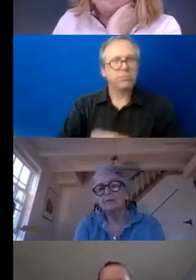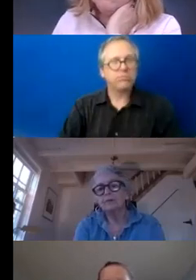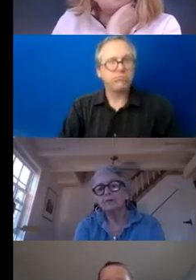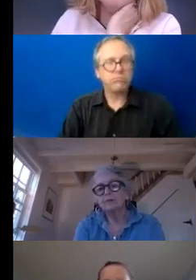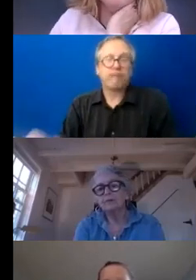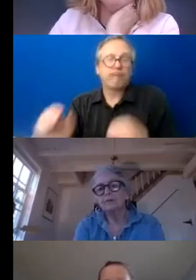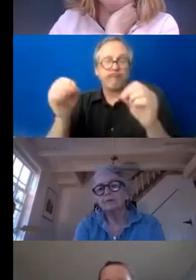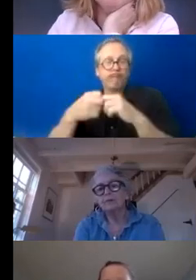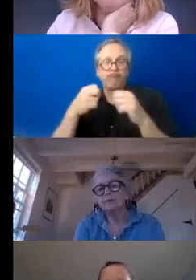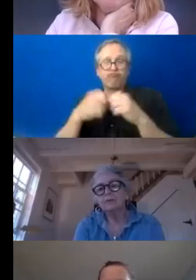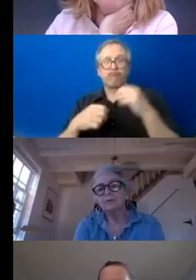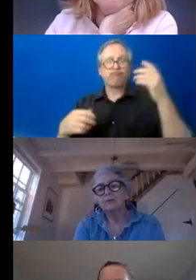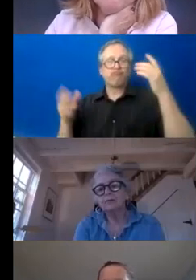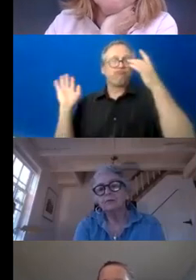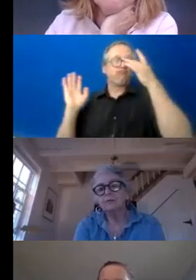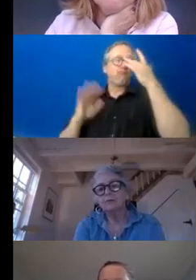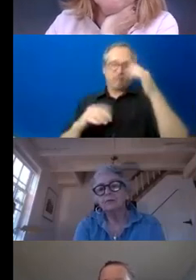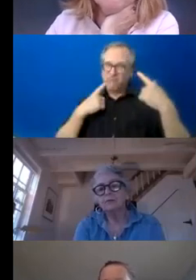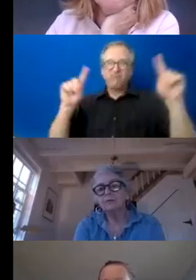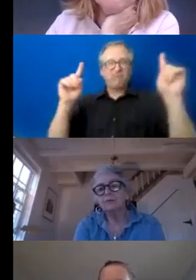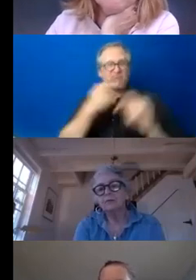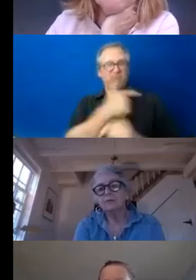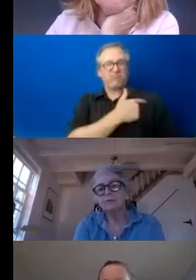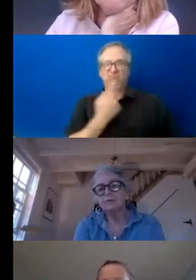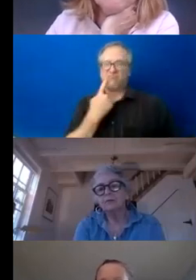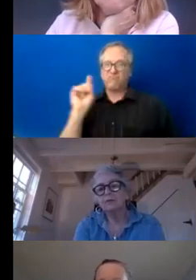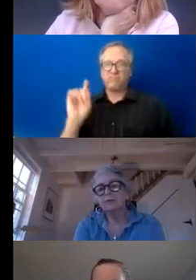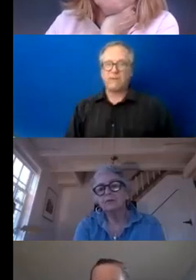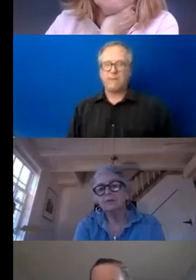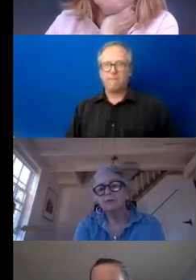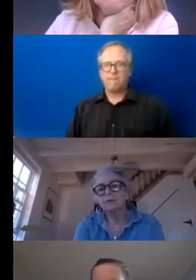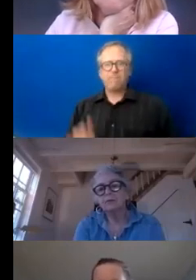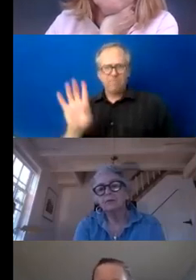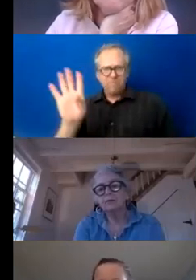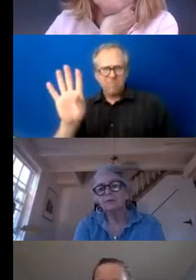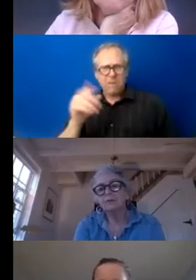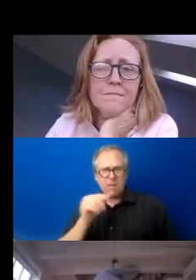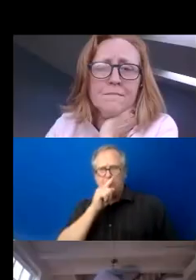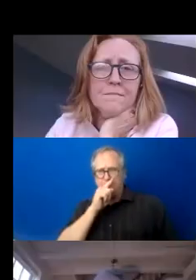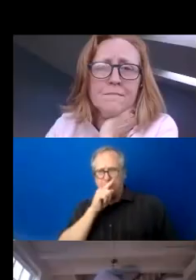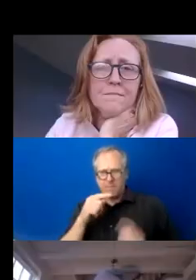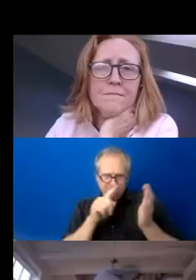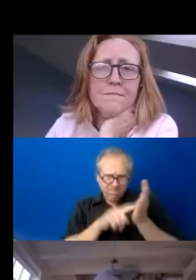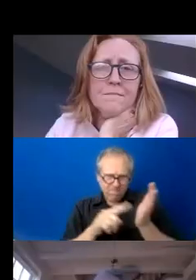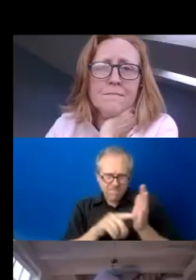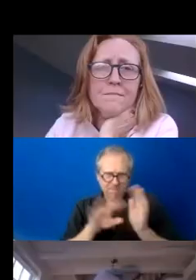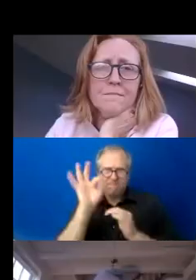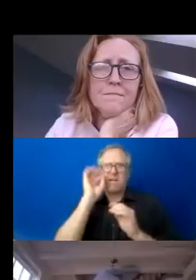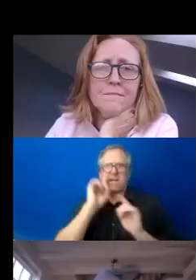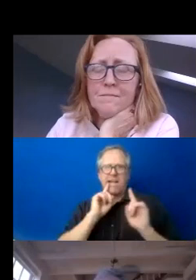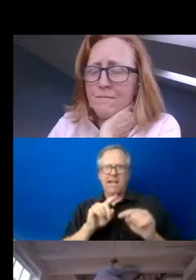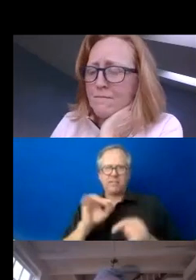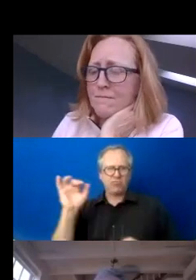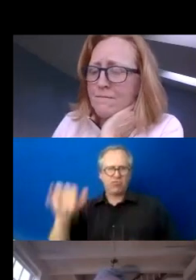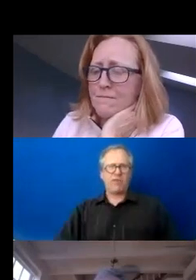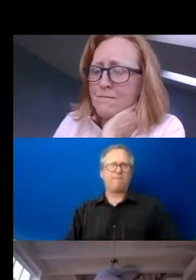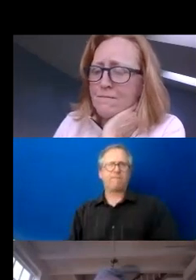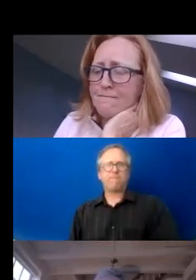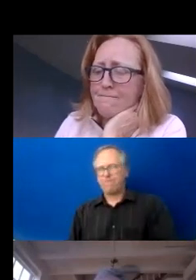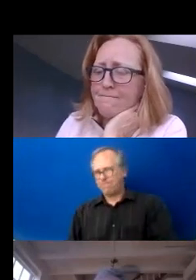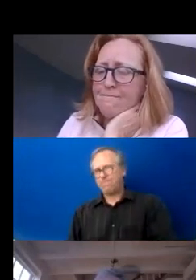to mute myself and then look and see if I can find a breakdown of that to answer your question.